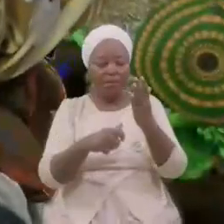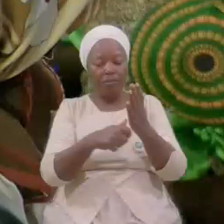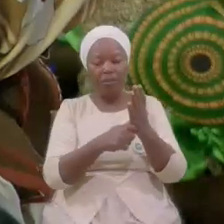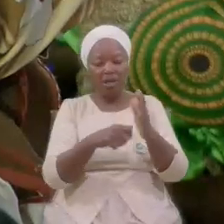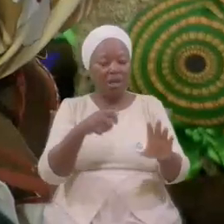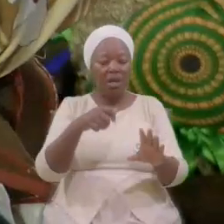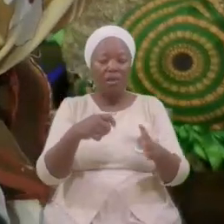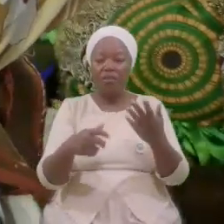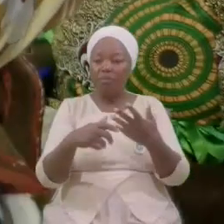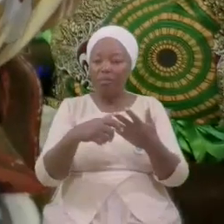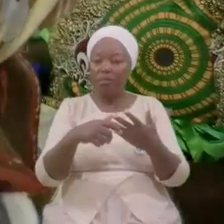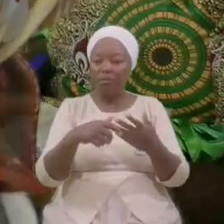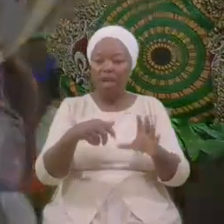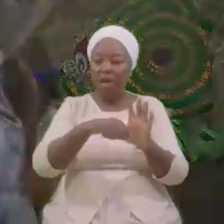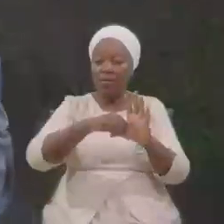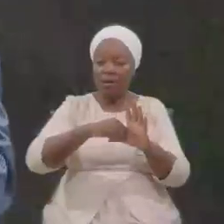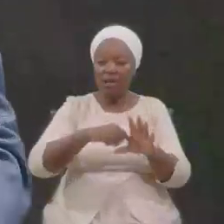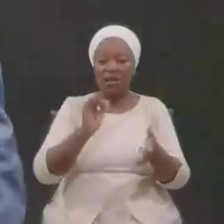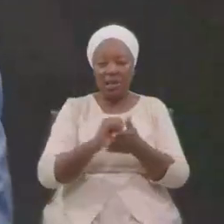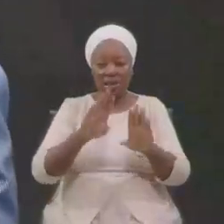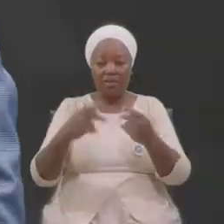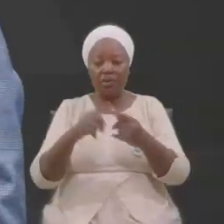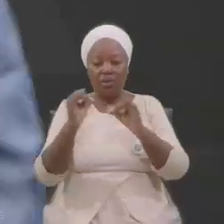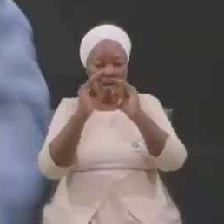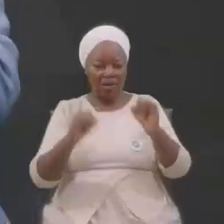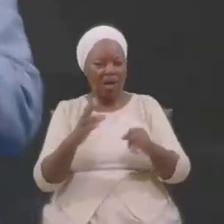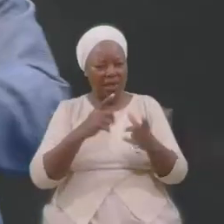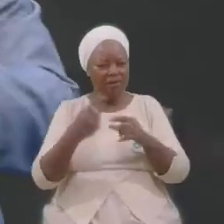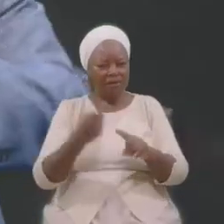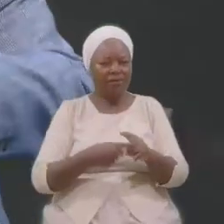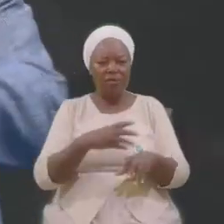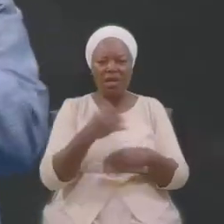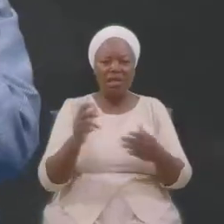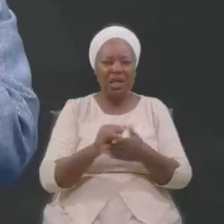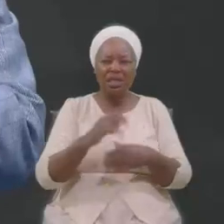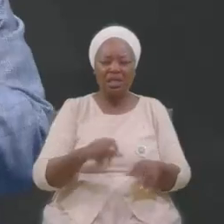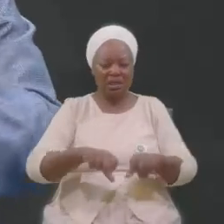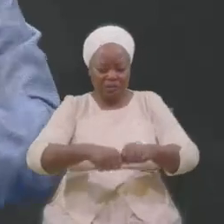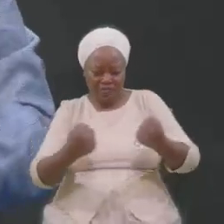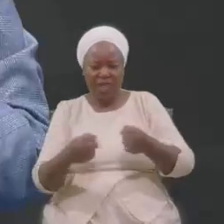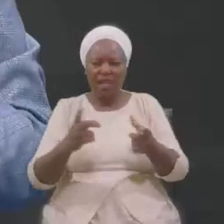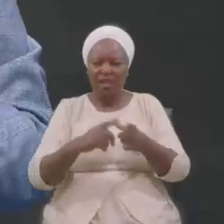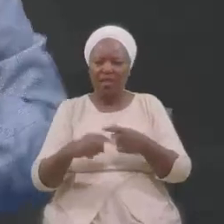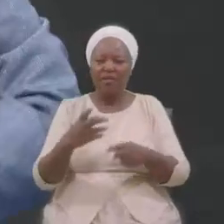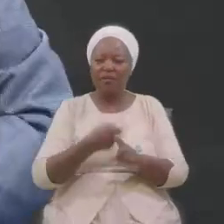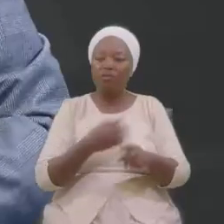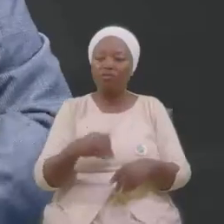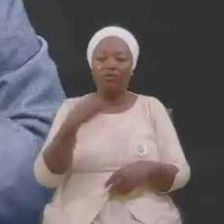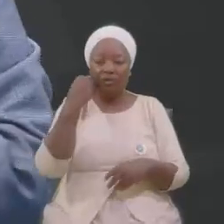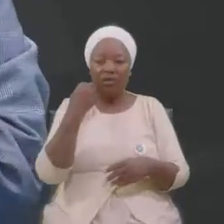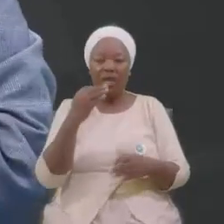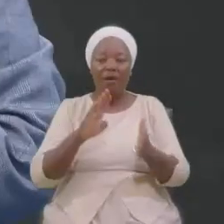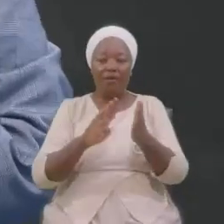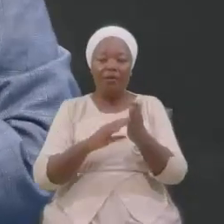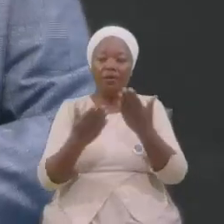from blood, and from things strangled, and from fornication, from